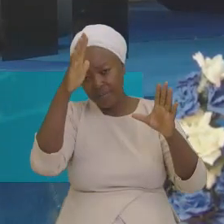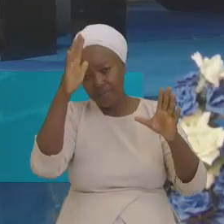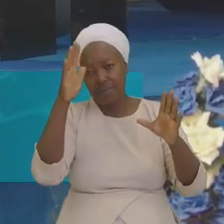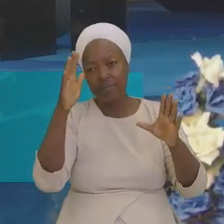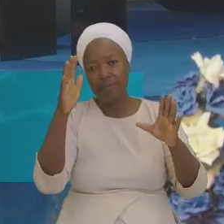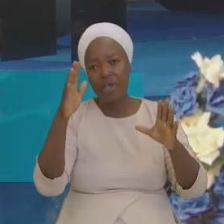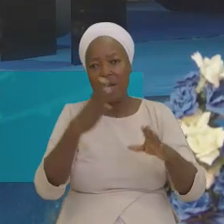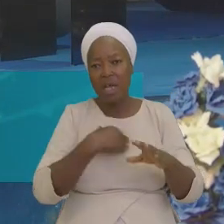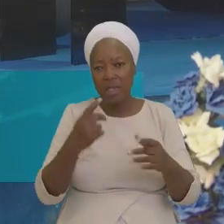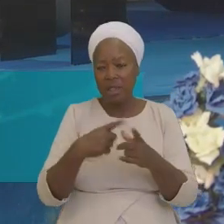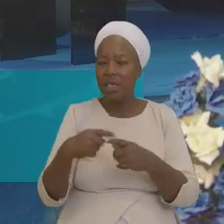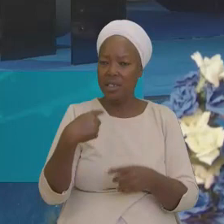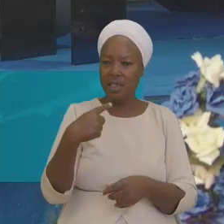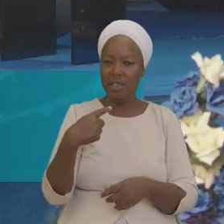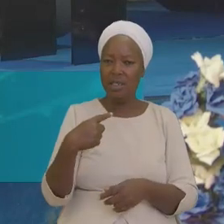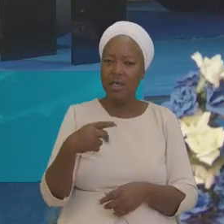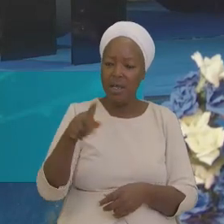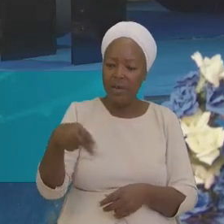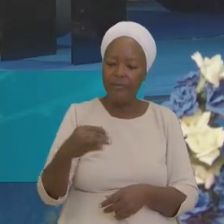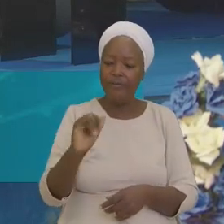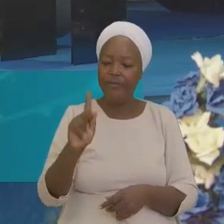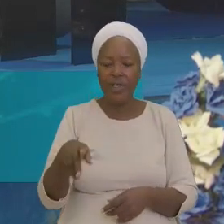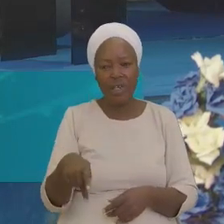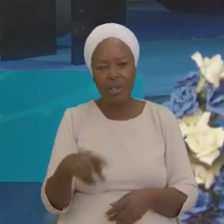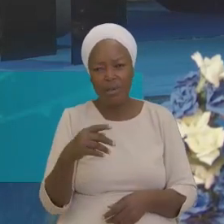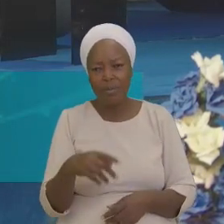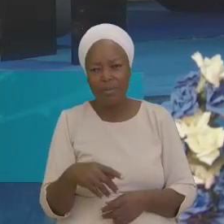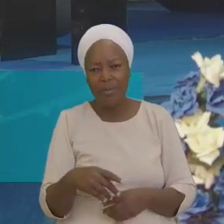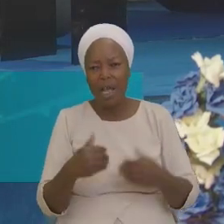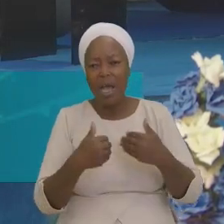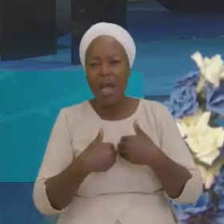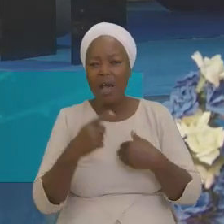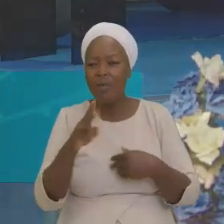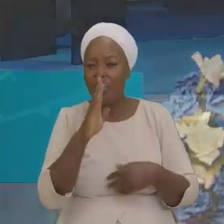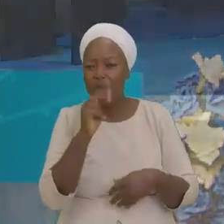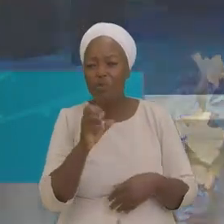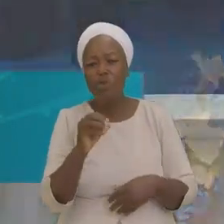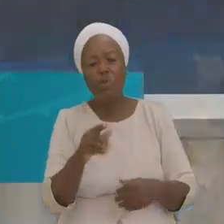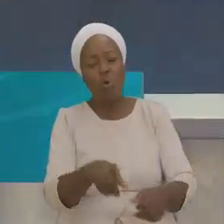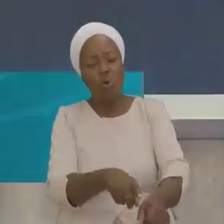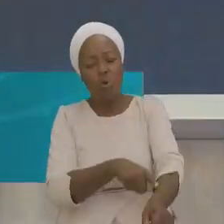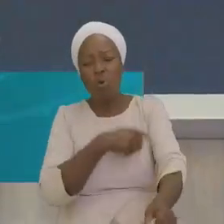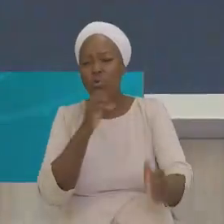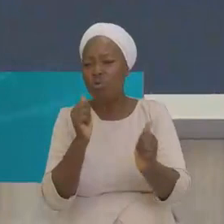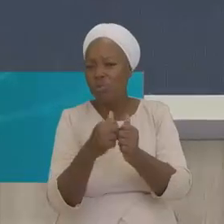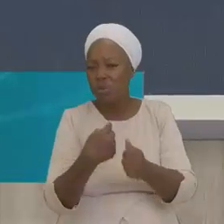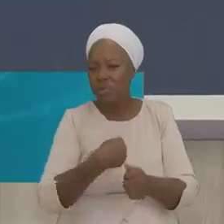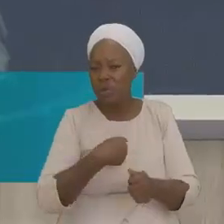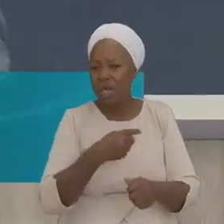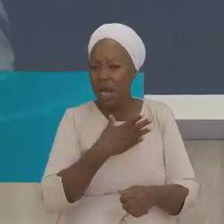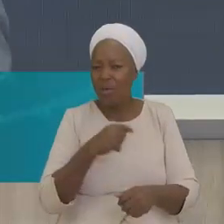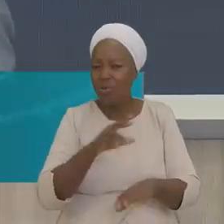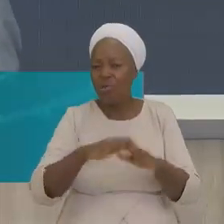And then he said, Philip, have you been so long with me and you do not know